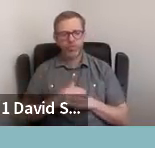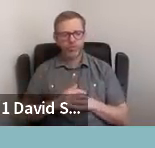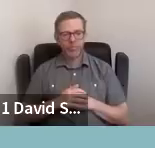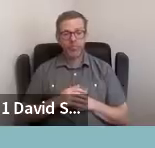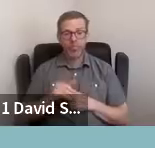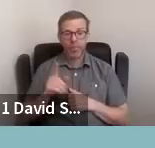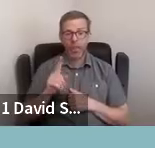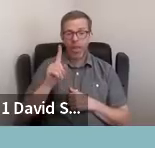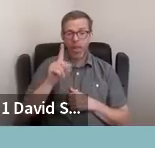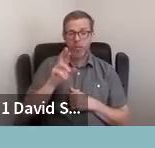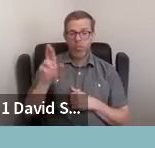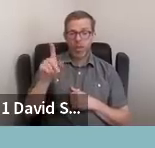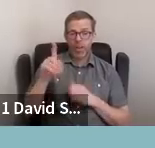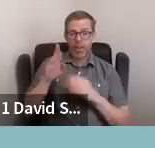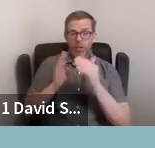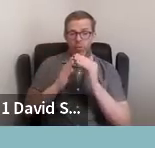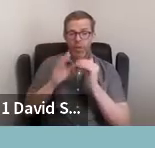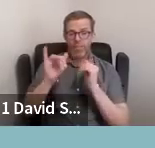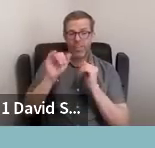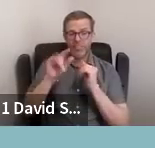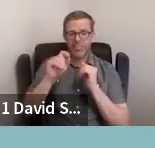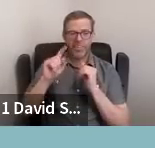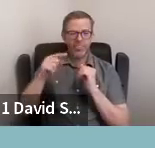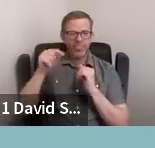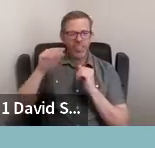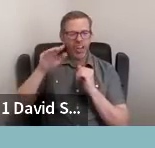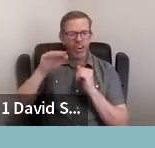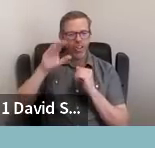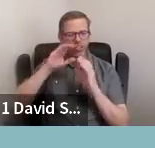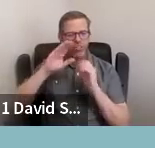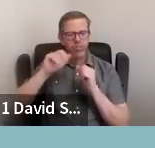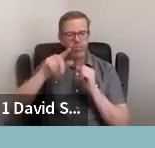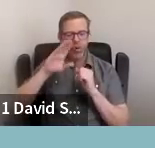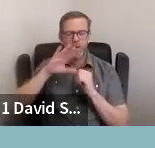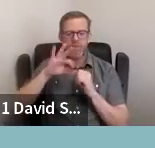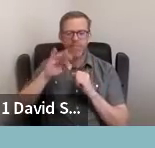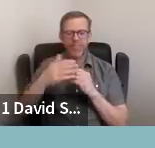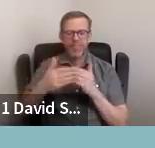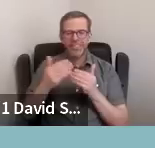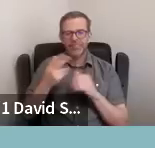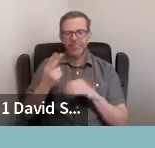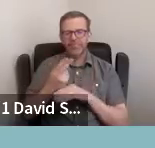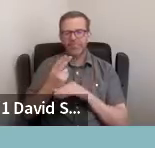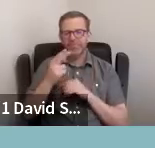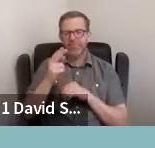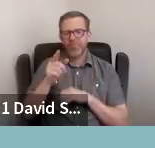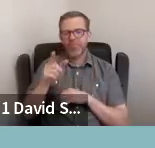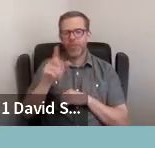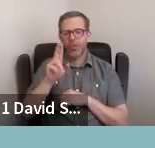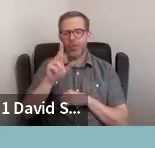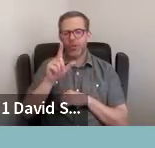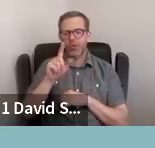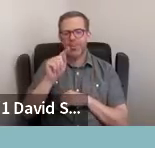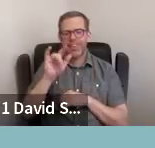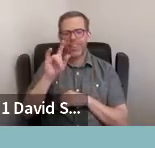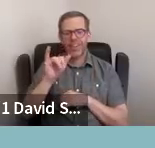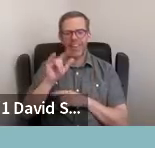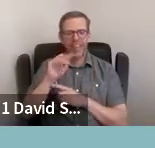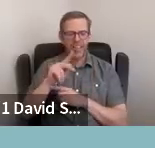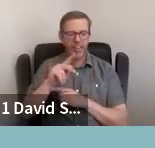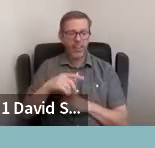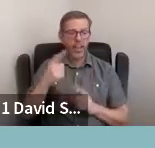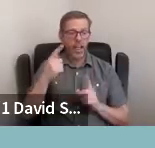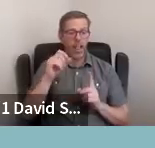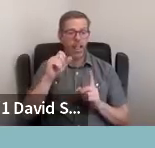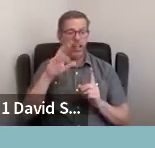upper right-hand corner of the site, just below the search bar, you'll find a handy set of utility links. There's a glossary that can help you